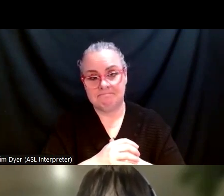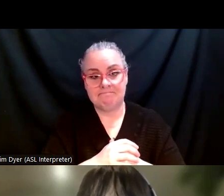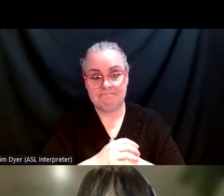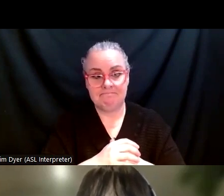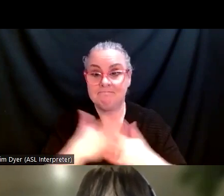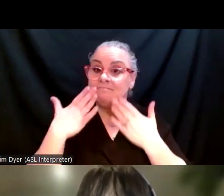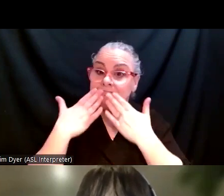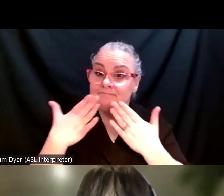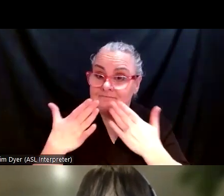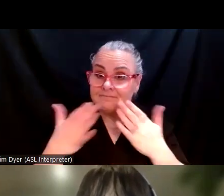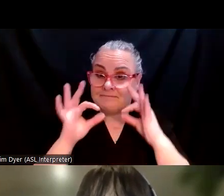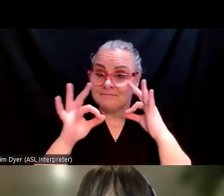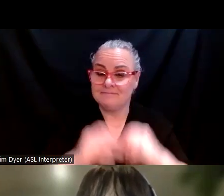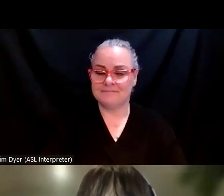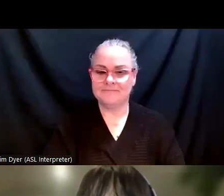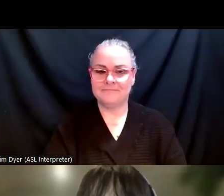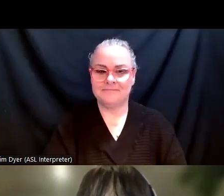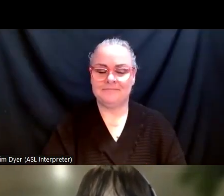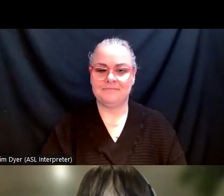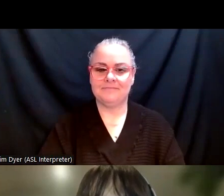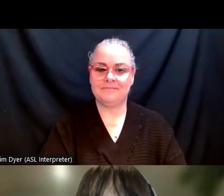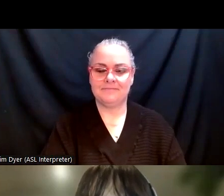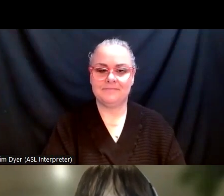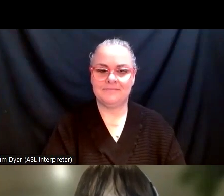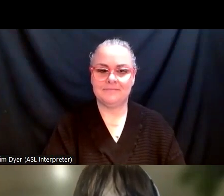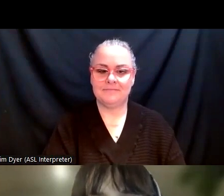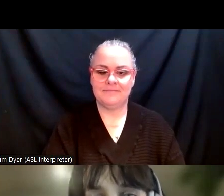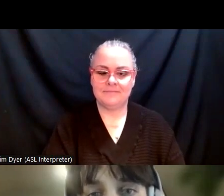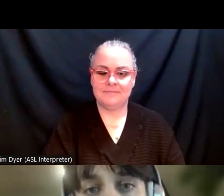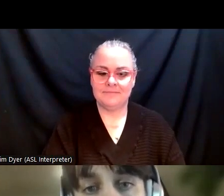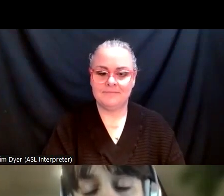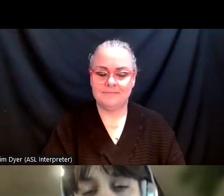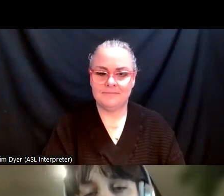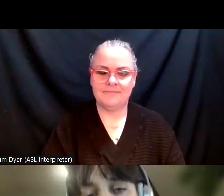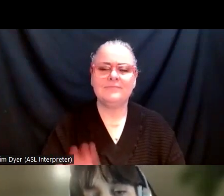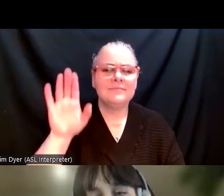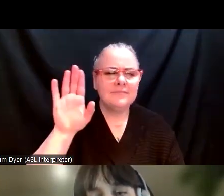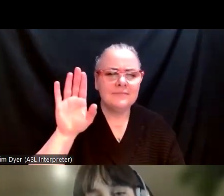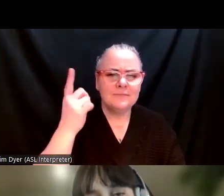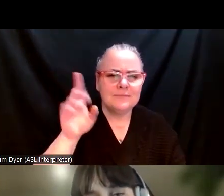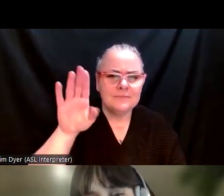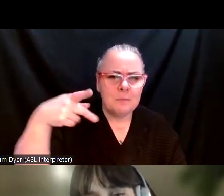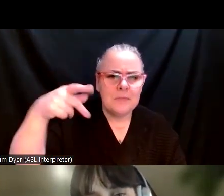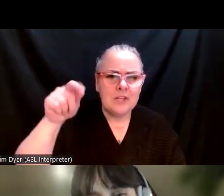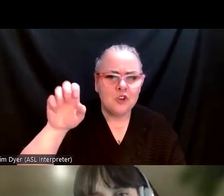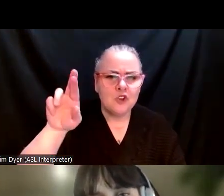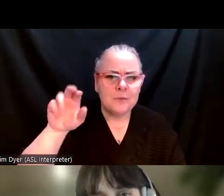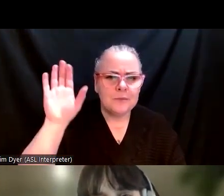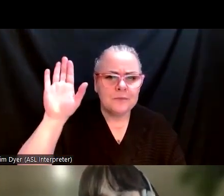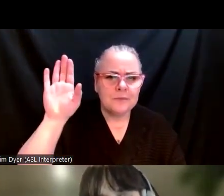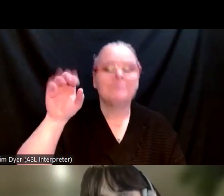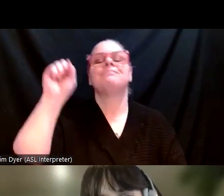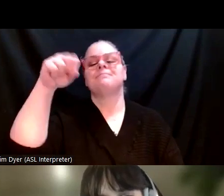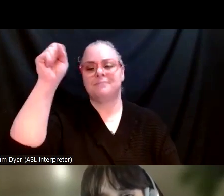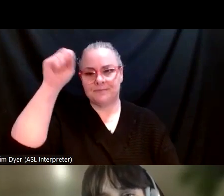Thank you. Yeah. I think Peter has his hand up. Secretary, thank you so